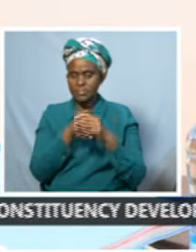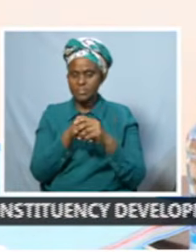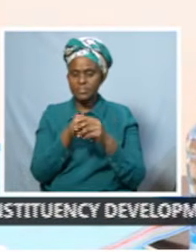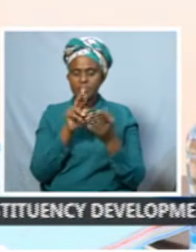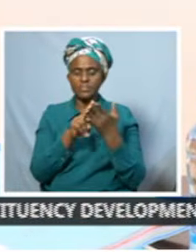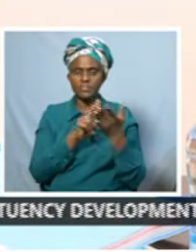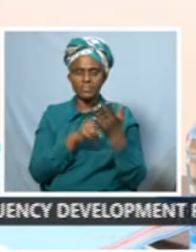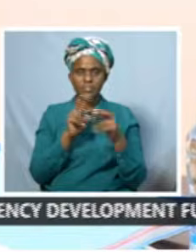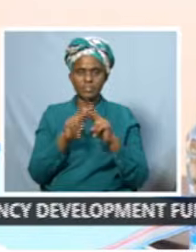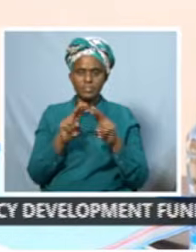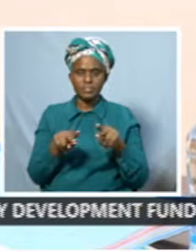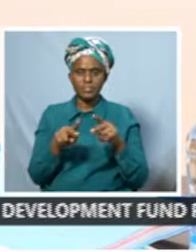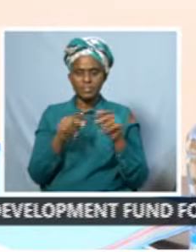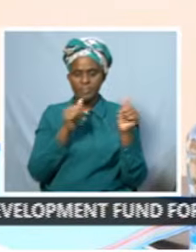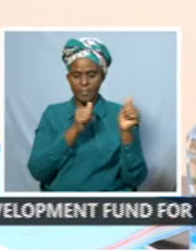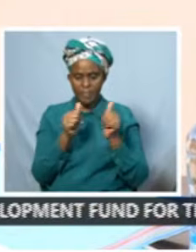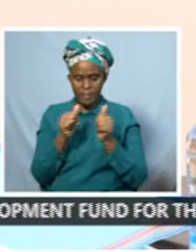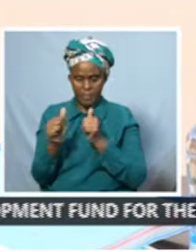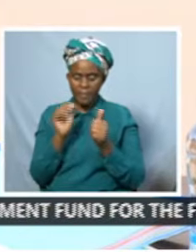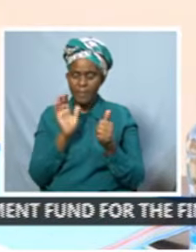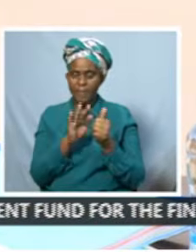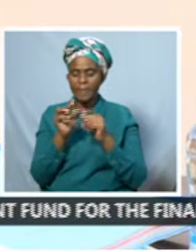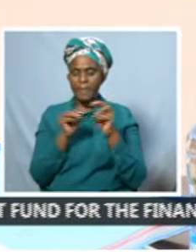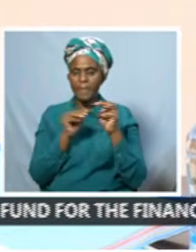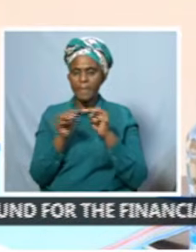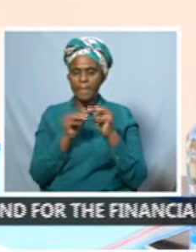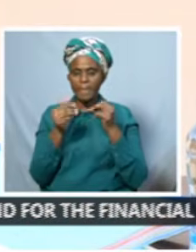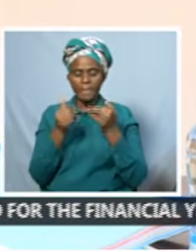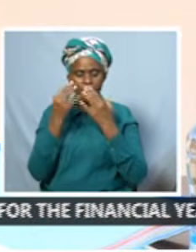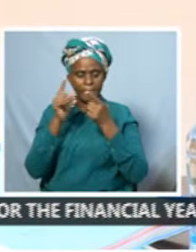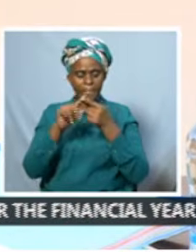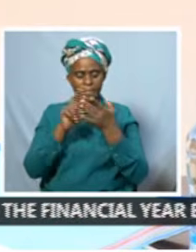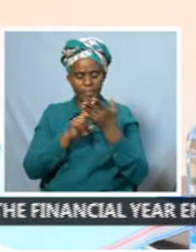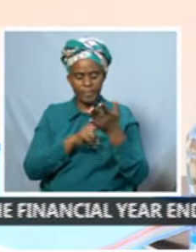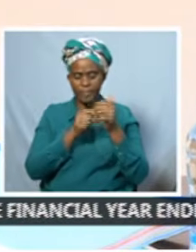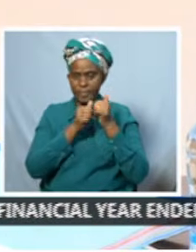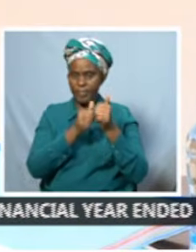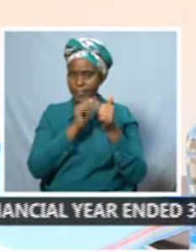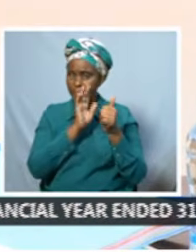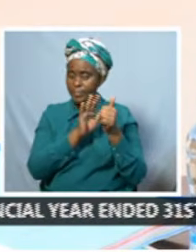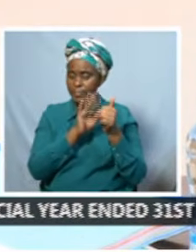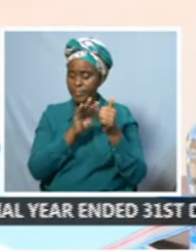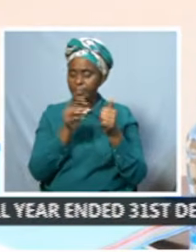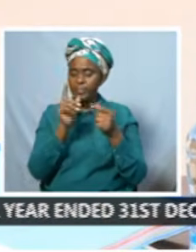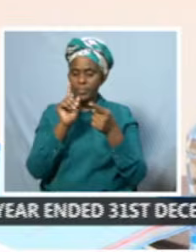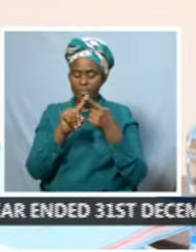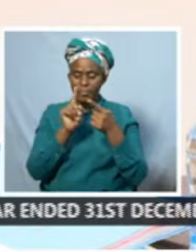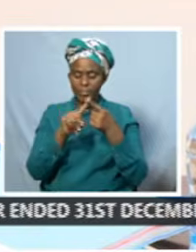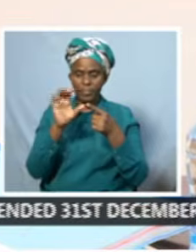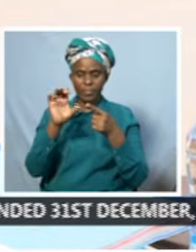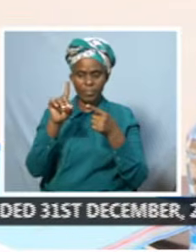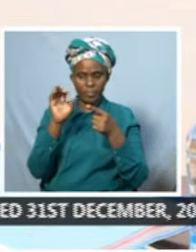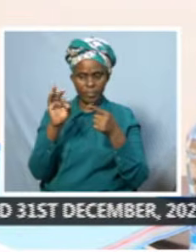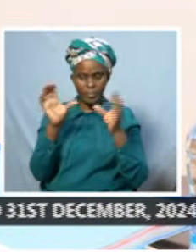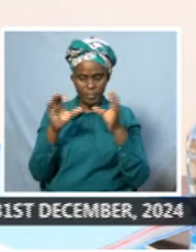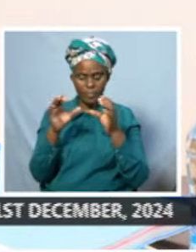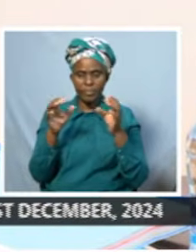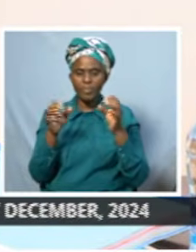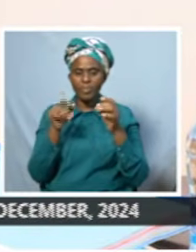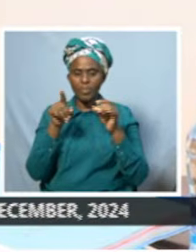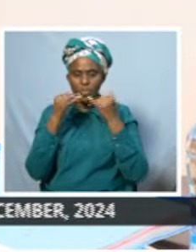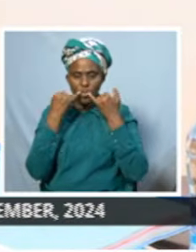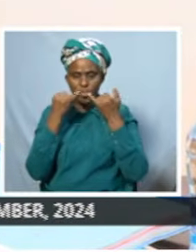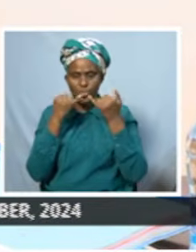the report, Chair. Action taken. Management wishes to report as follows. 1. CDFC committee was